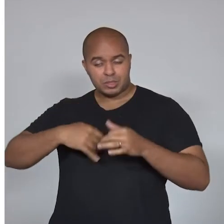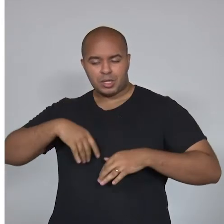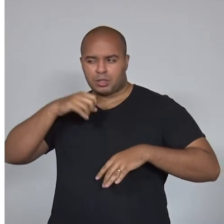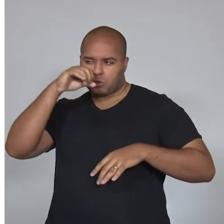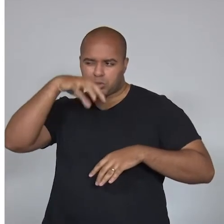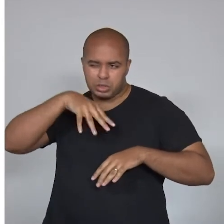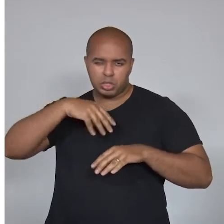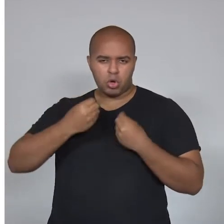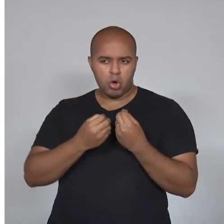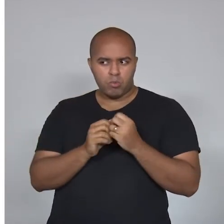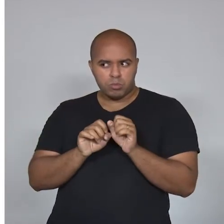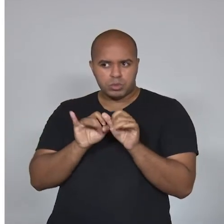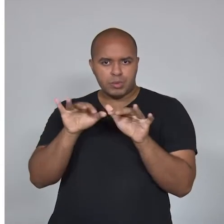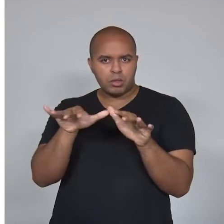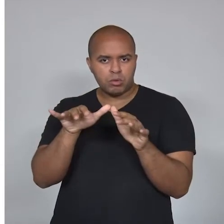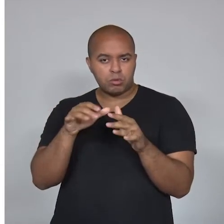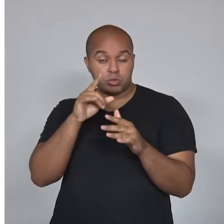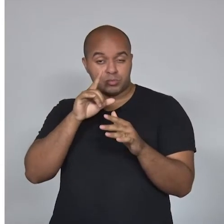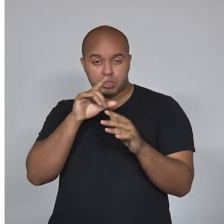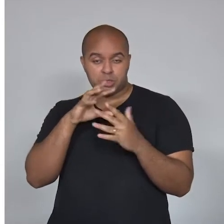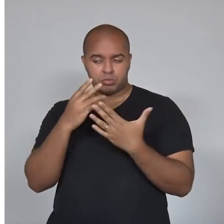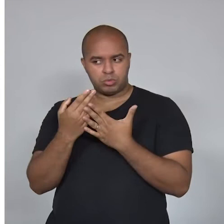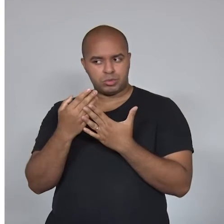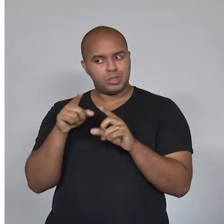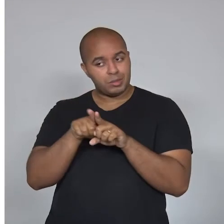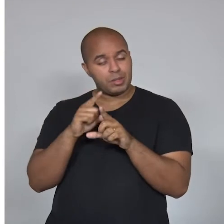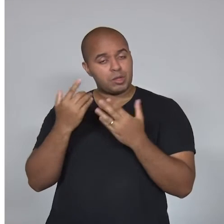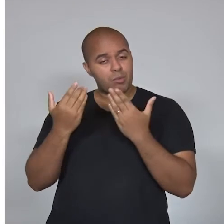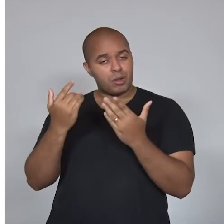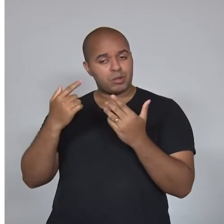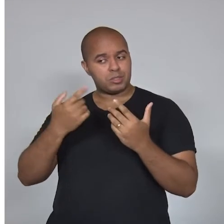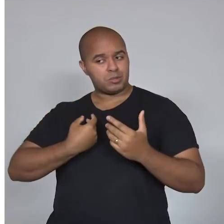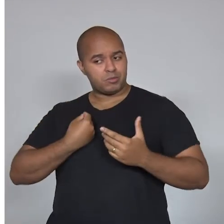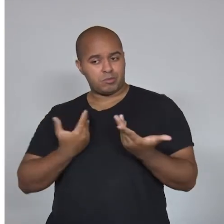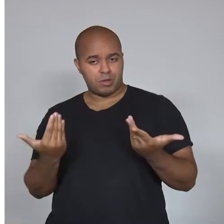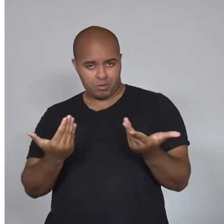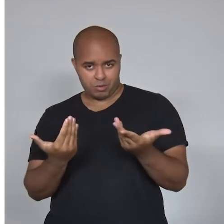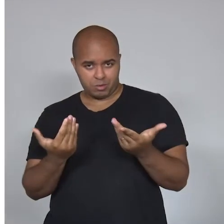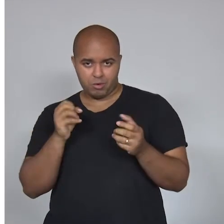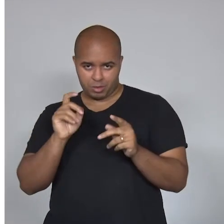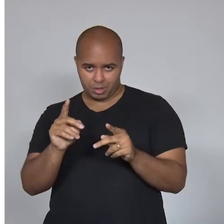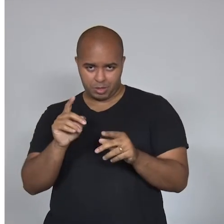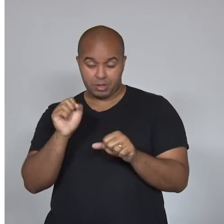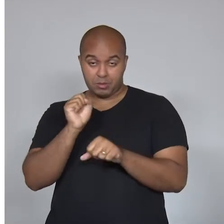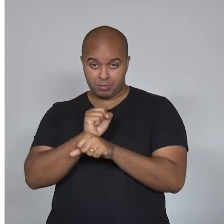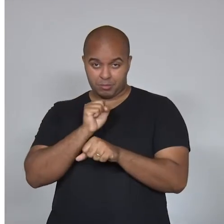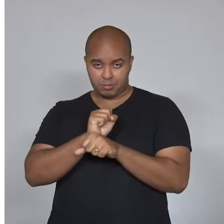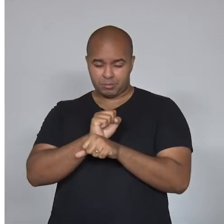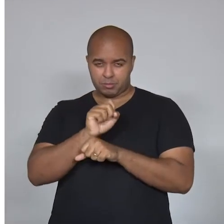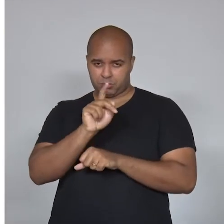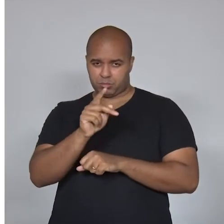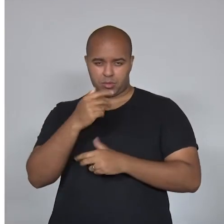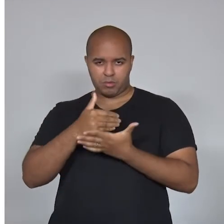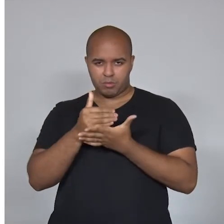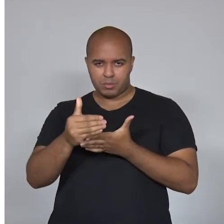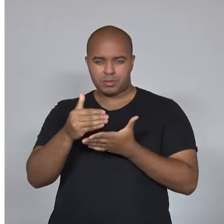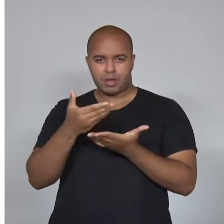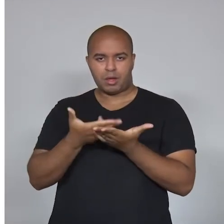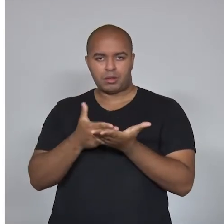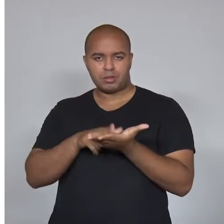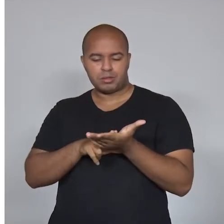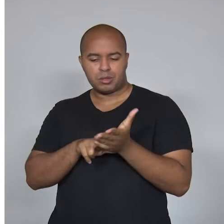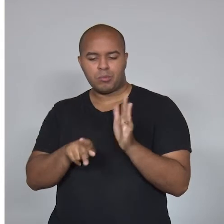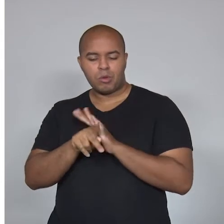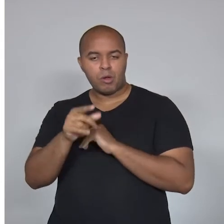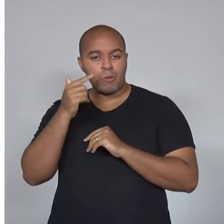of 18 and 49 were afflicted. Symptoms ranged from a typical flu